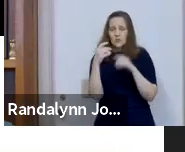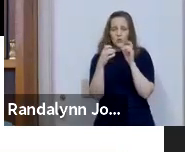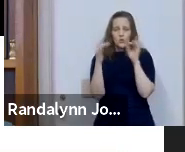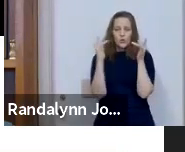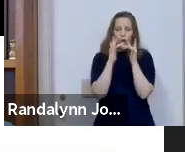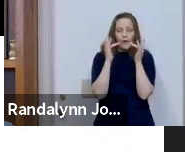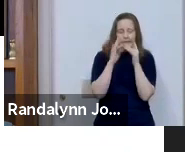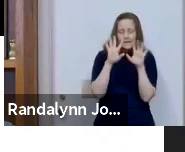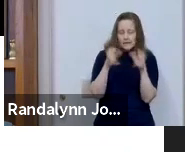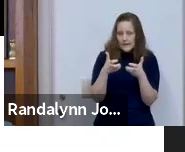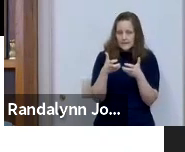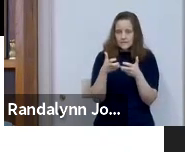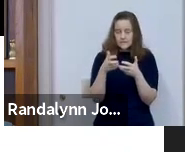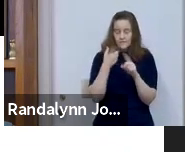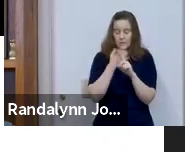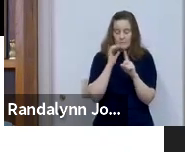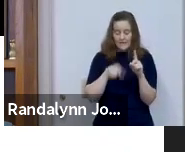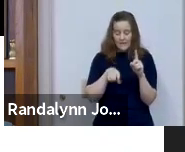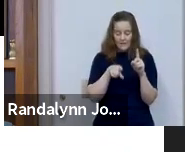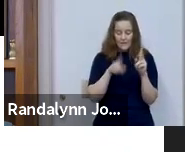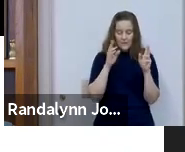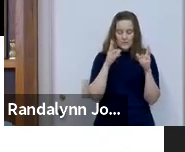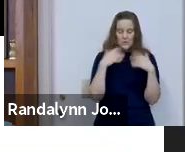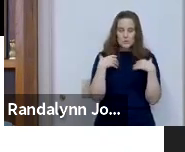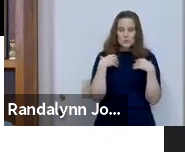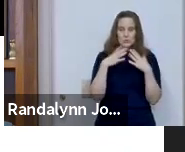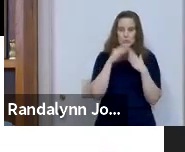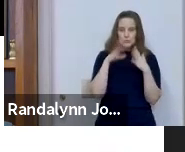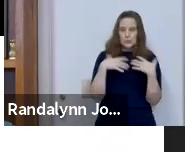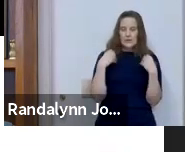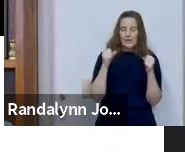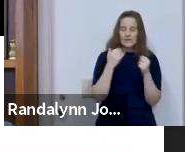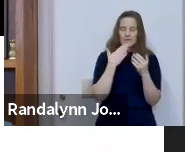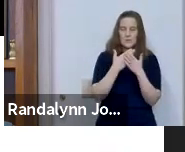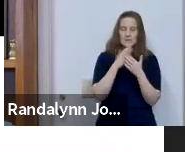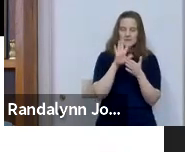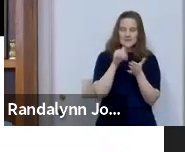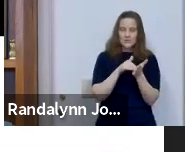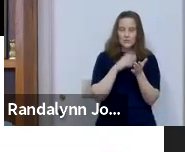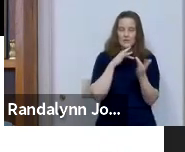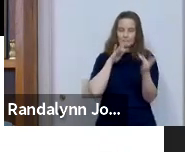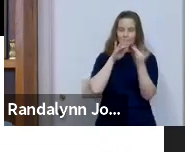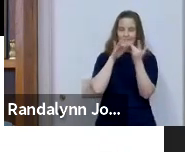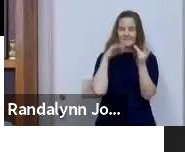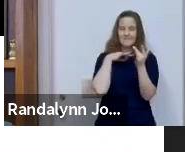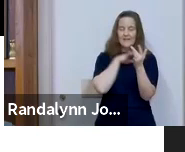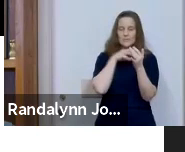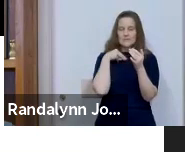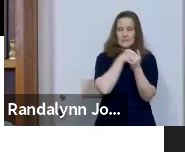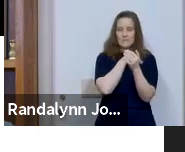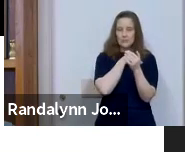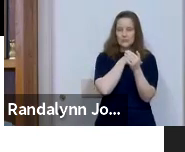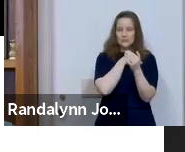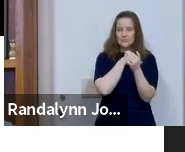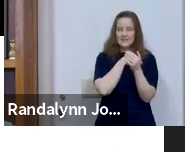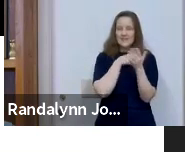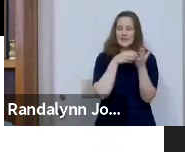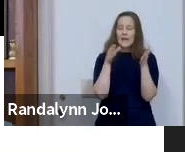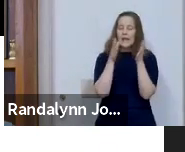cetera. From there, someone from the Student Health and Wellness Center reaches out to faculty members. And at that point in time is where we ask